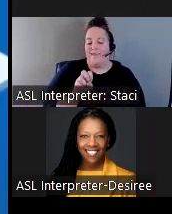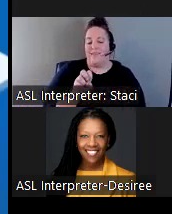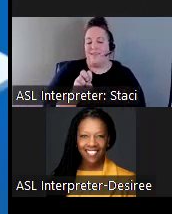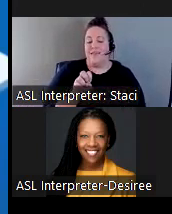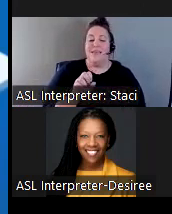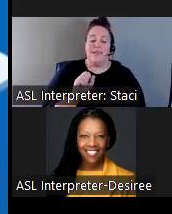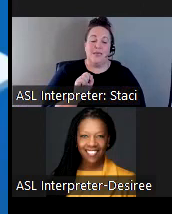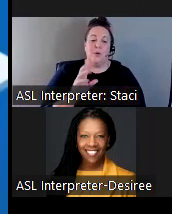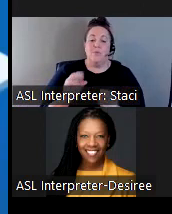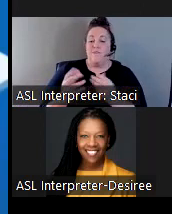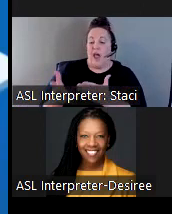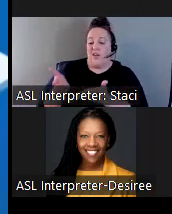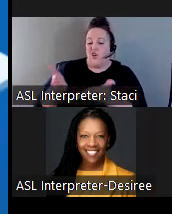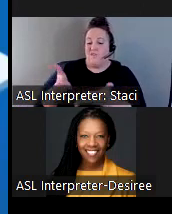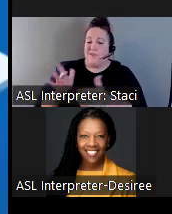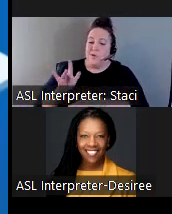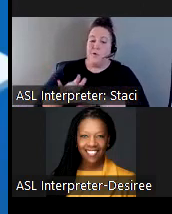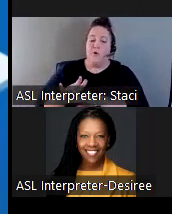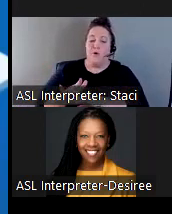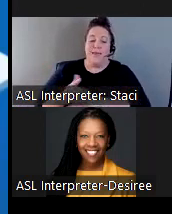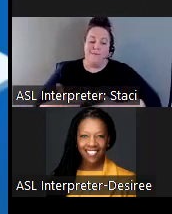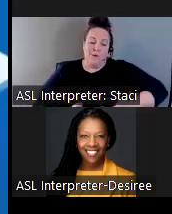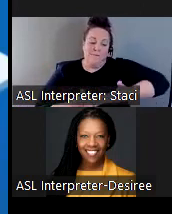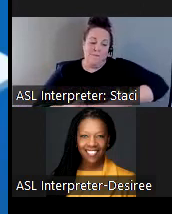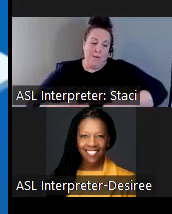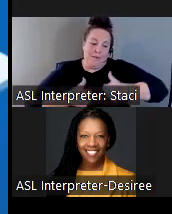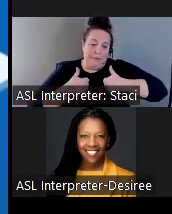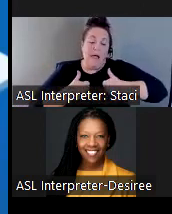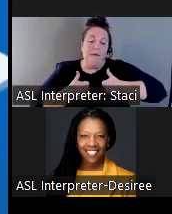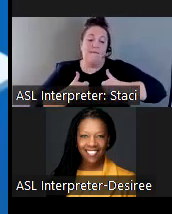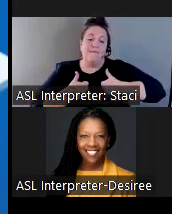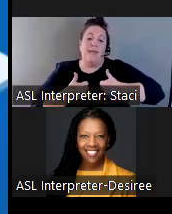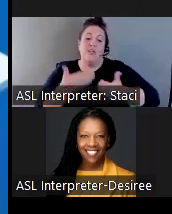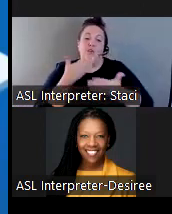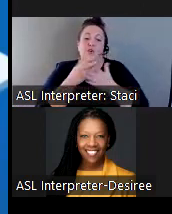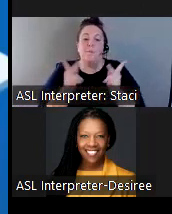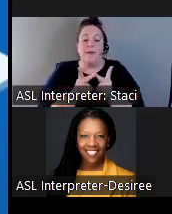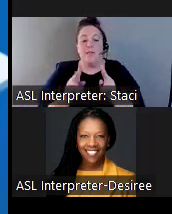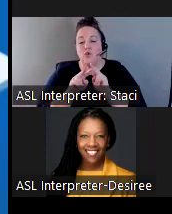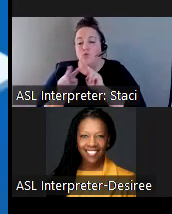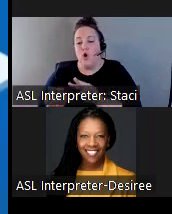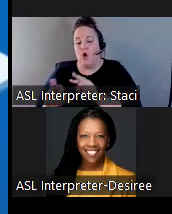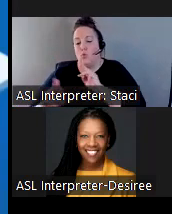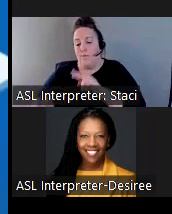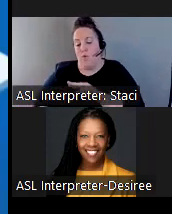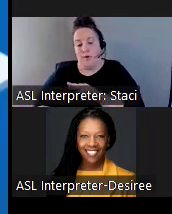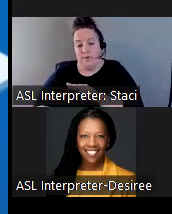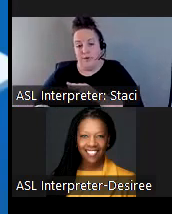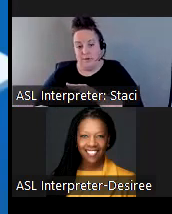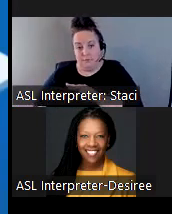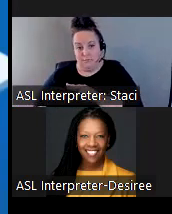some of the services early on in an infant's lives. This would be a great place for you to go and look and report, and that would